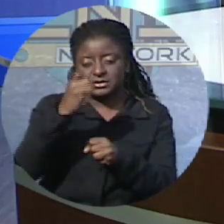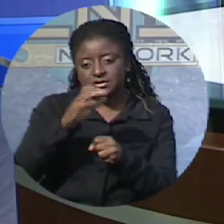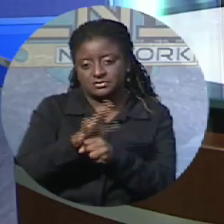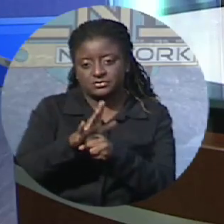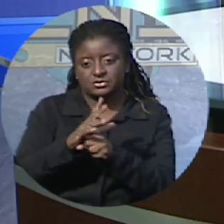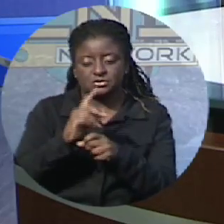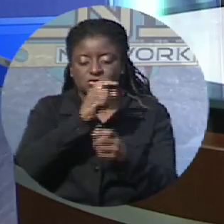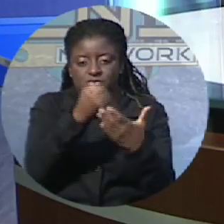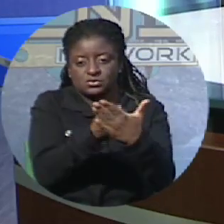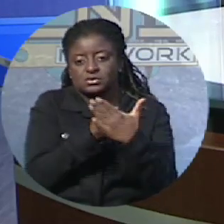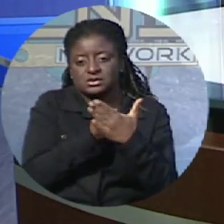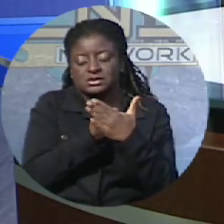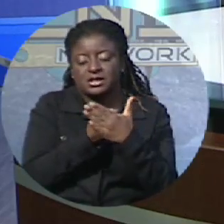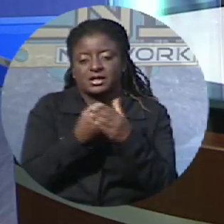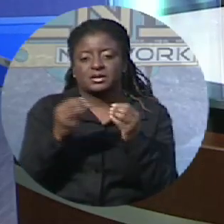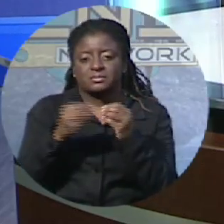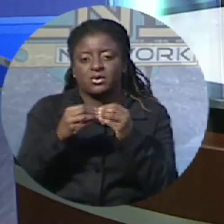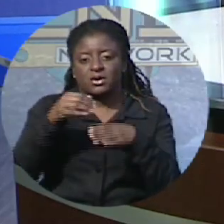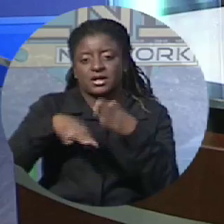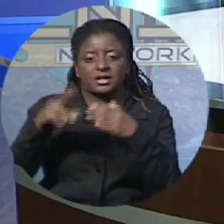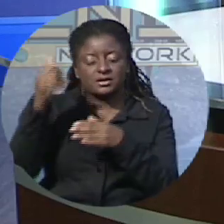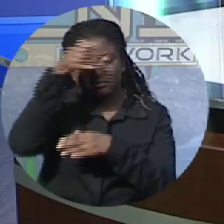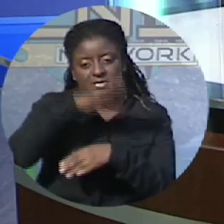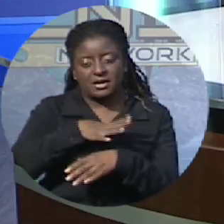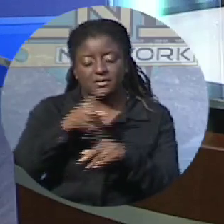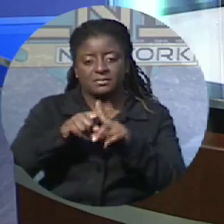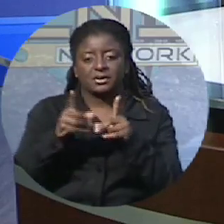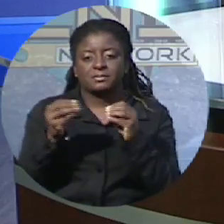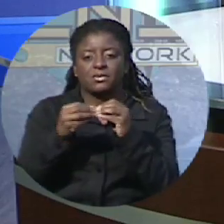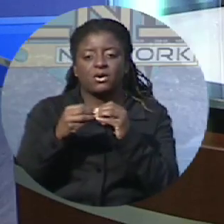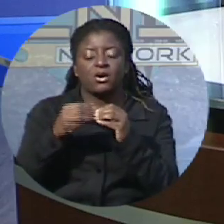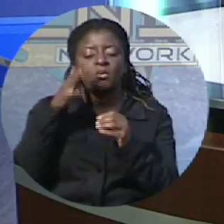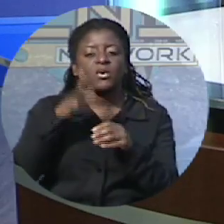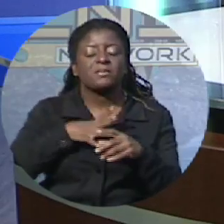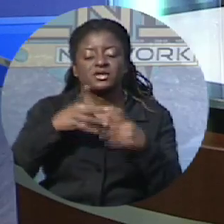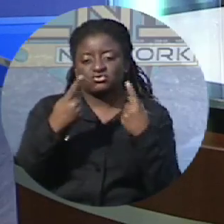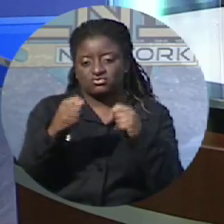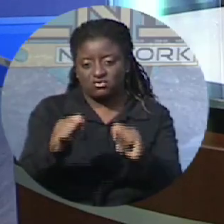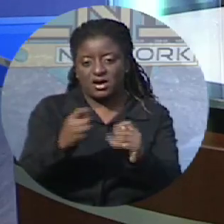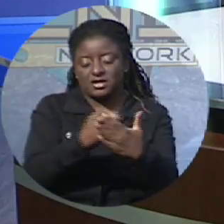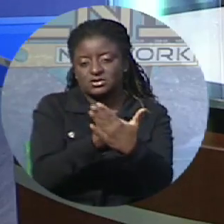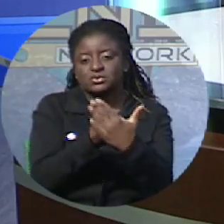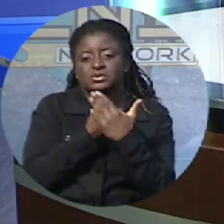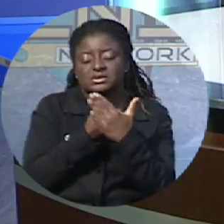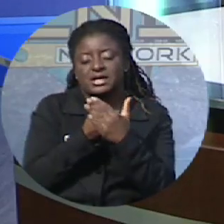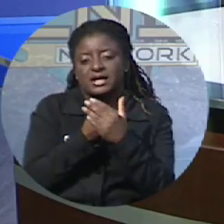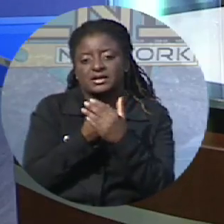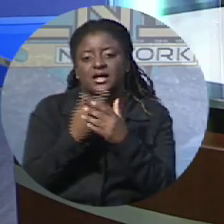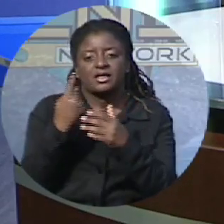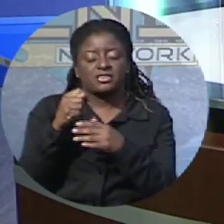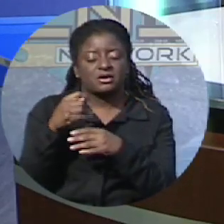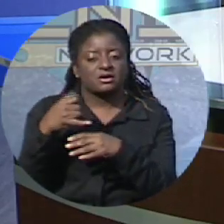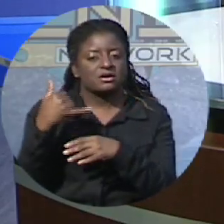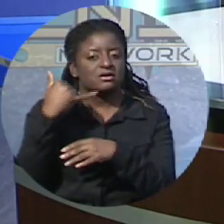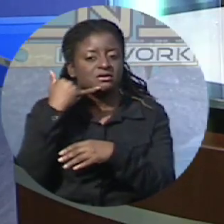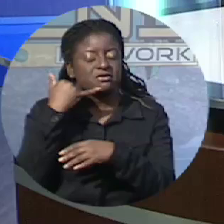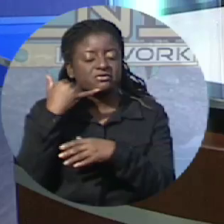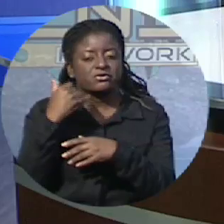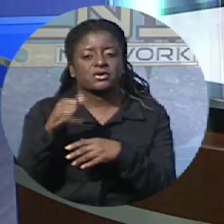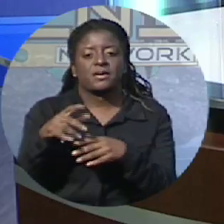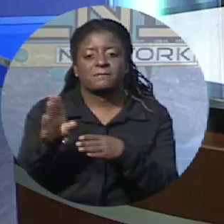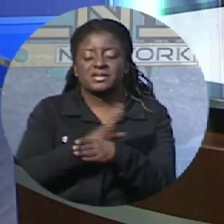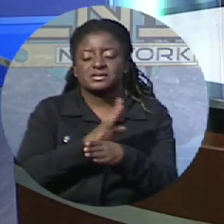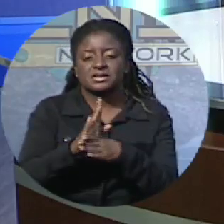men, but that more women attempt suicide. Griffin pointed out as well that the hotline has been busy over the past few